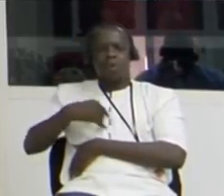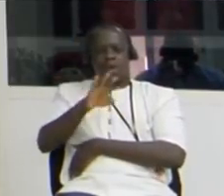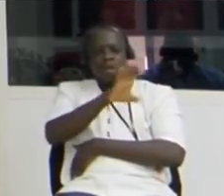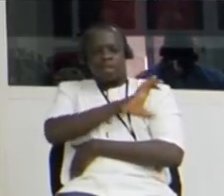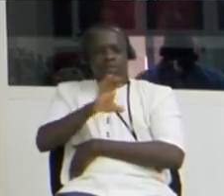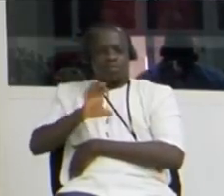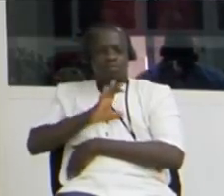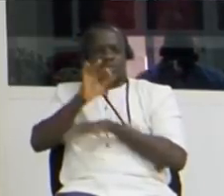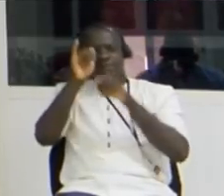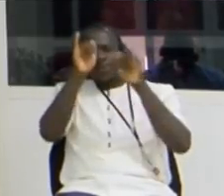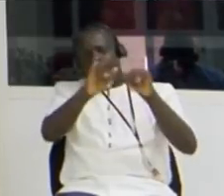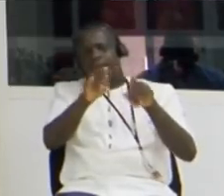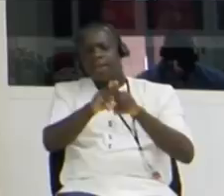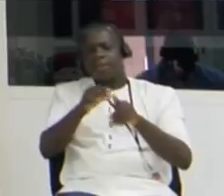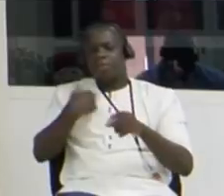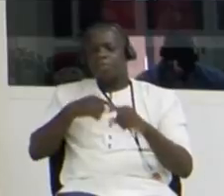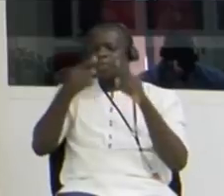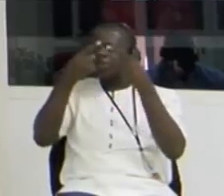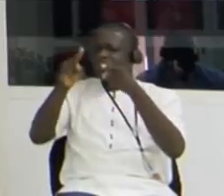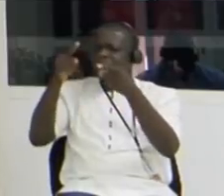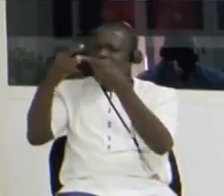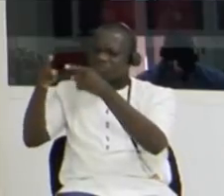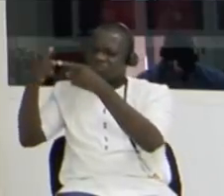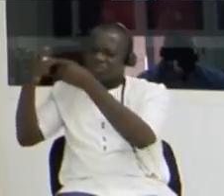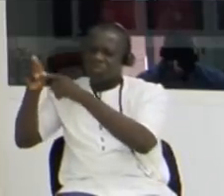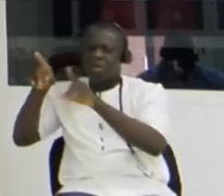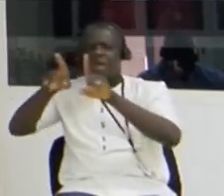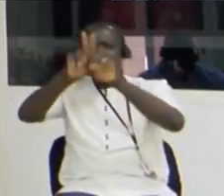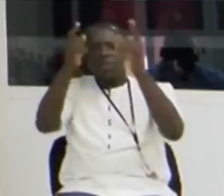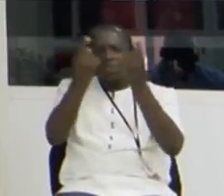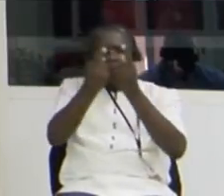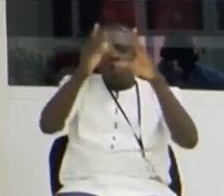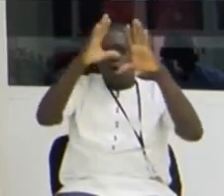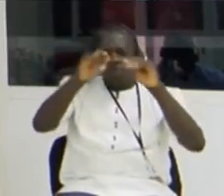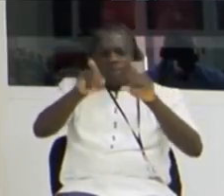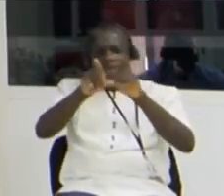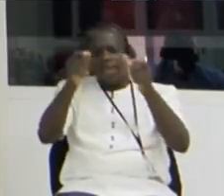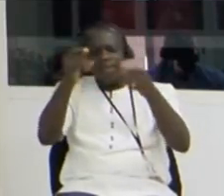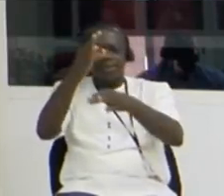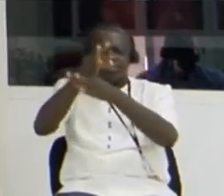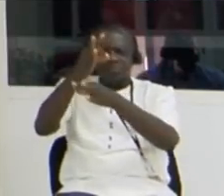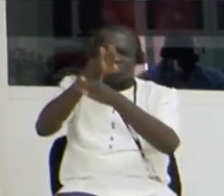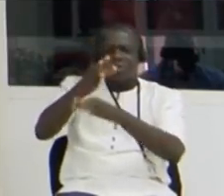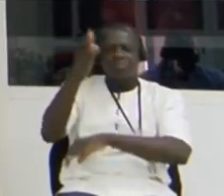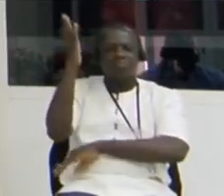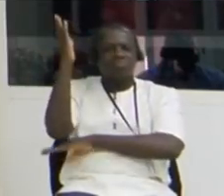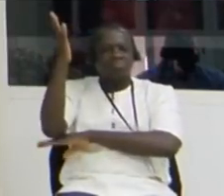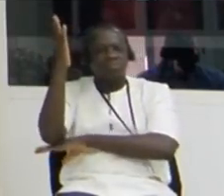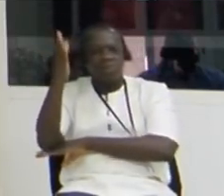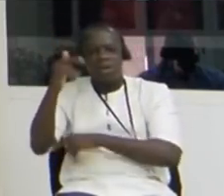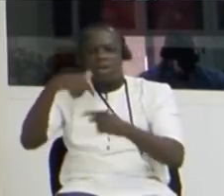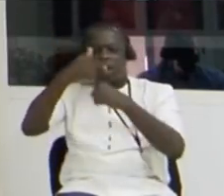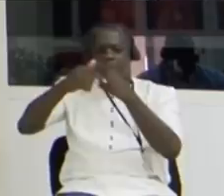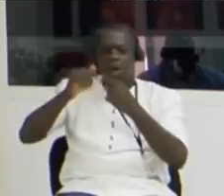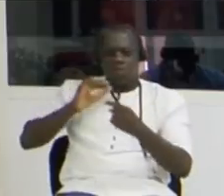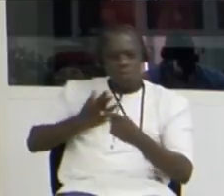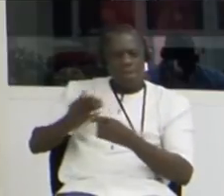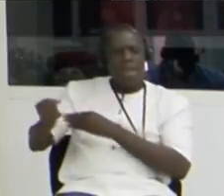people from different disciplines are invited to come and give talks regarding women